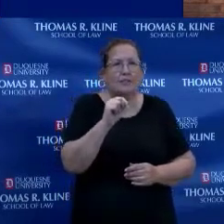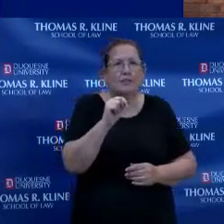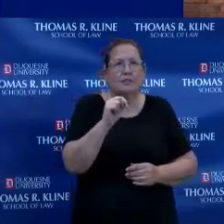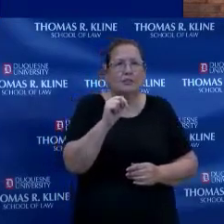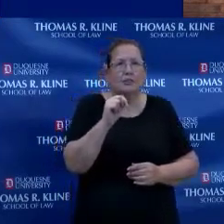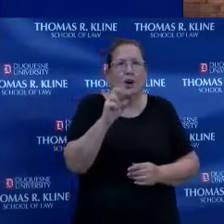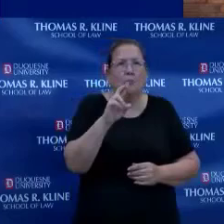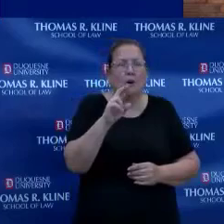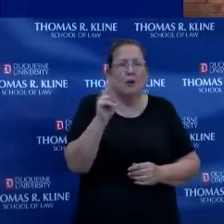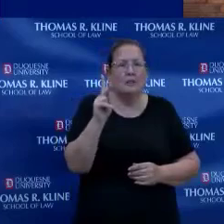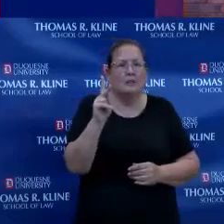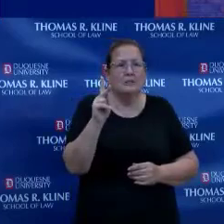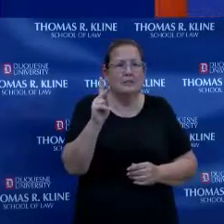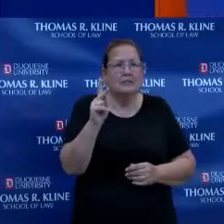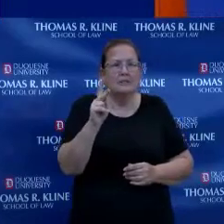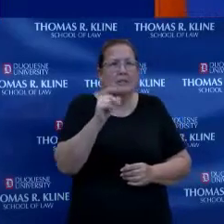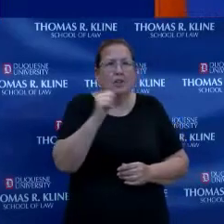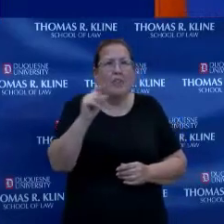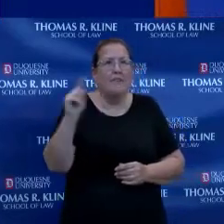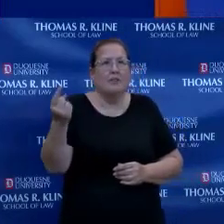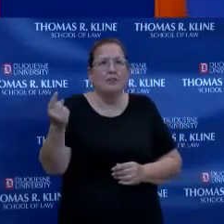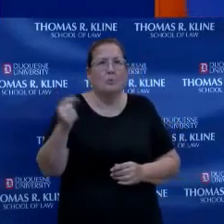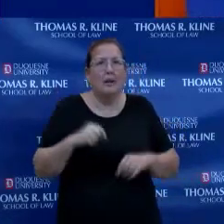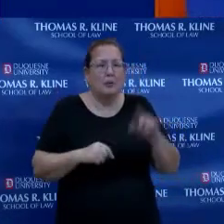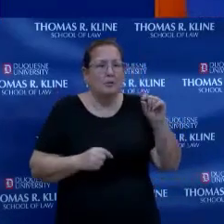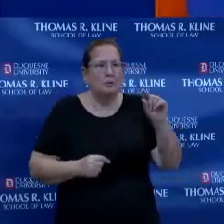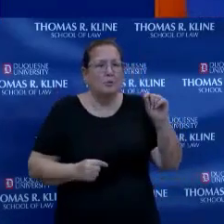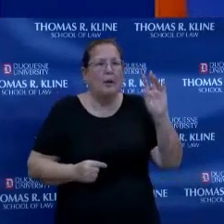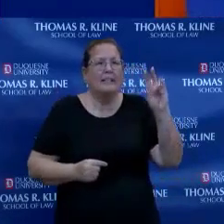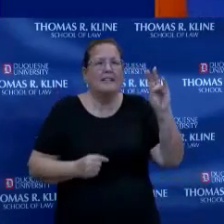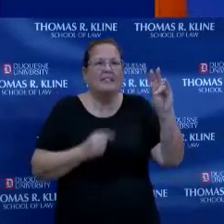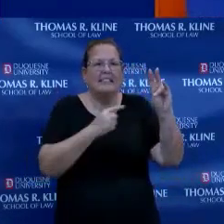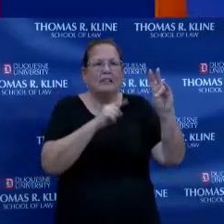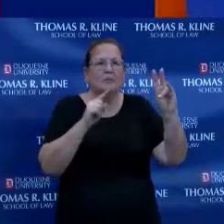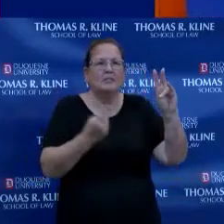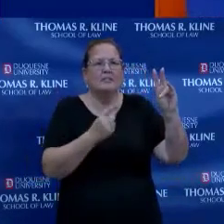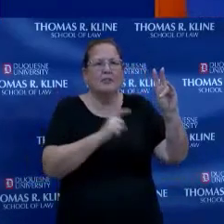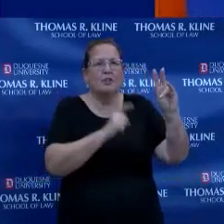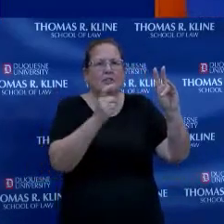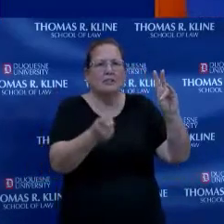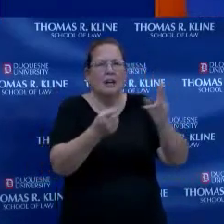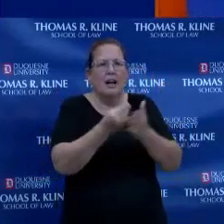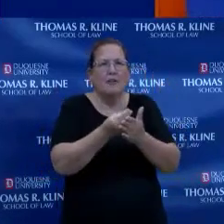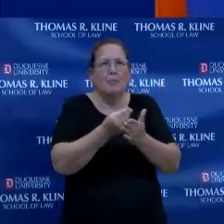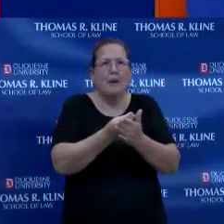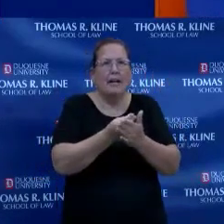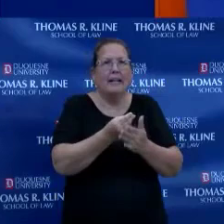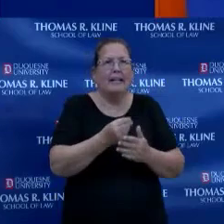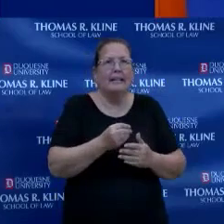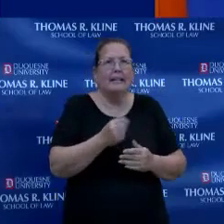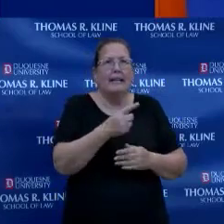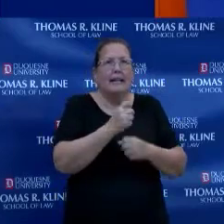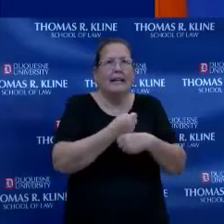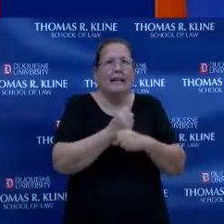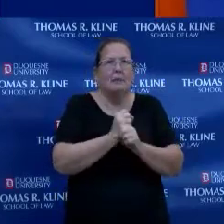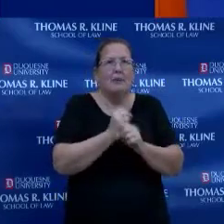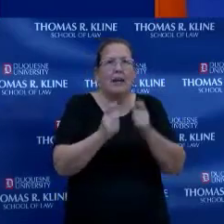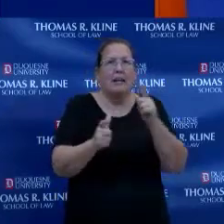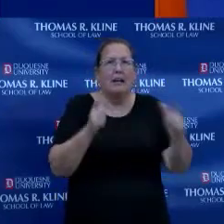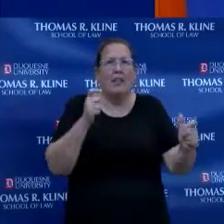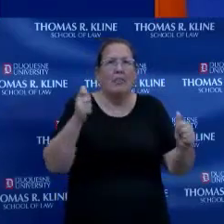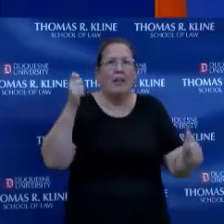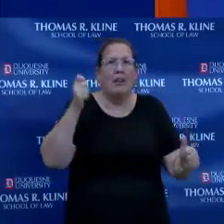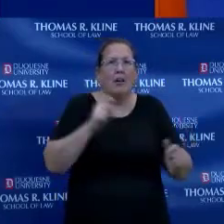gift to Duquesne. In 2017, shortly after I became president, Tom made what was then the largest